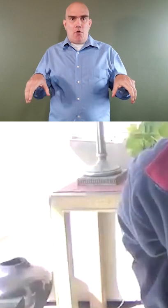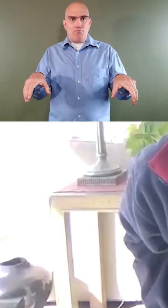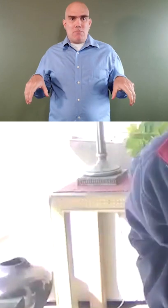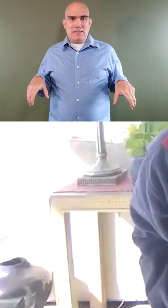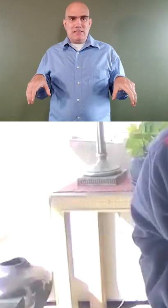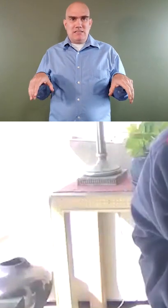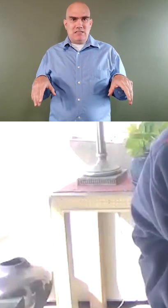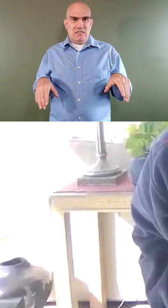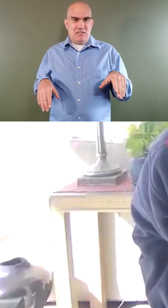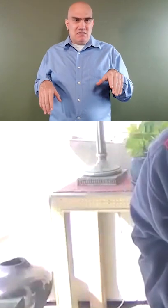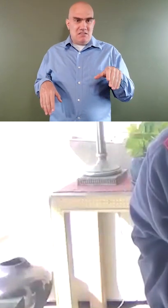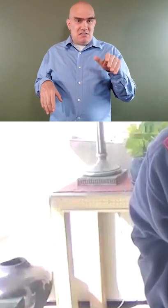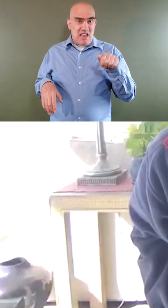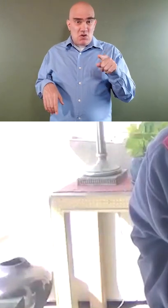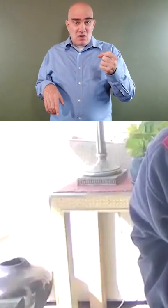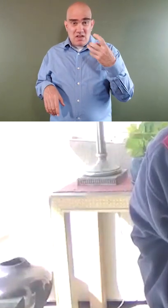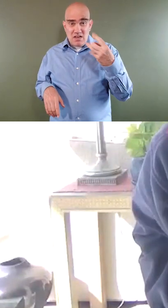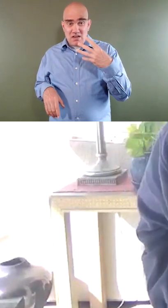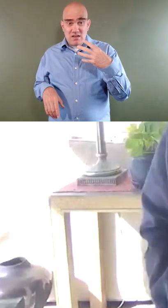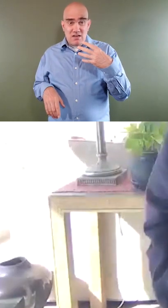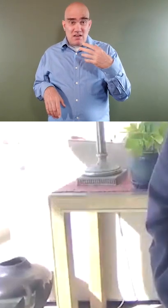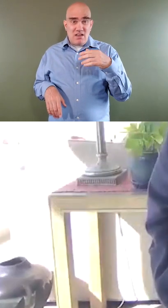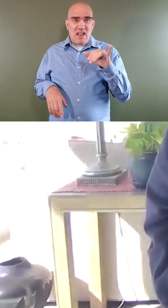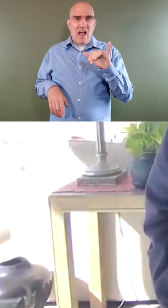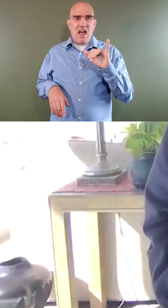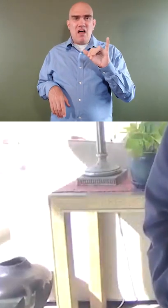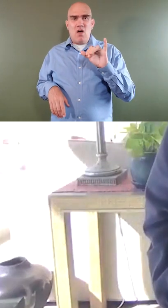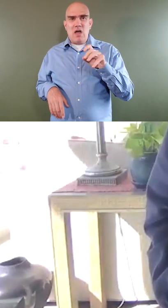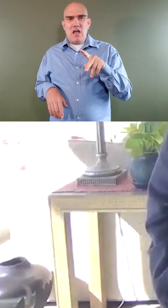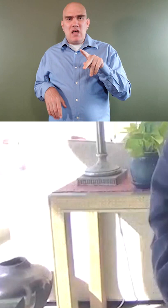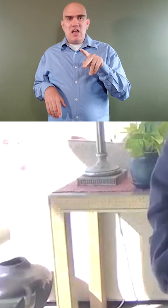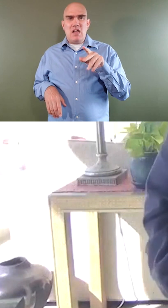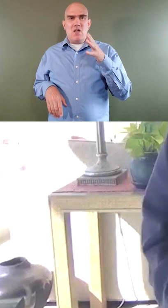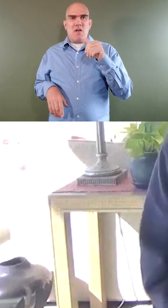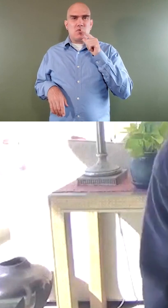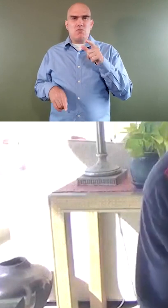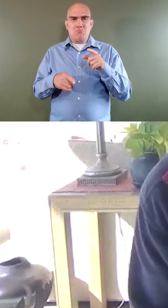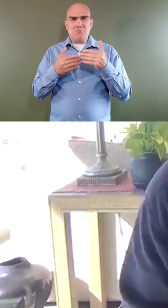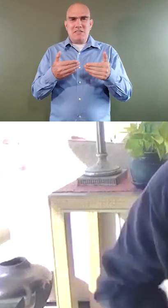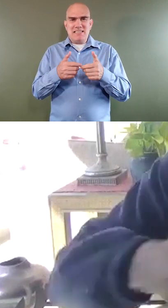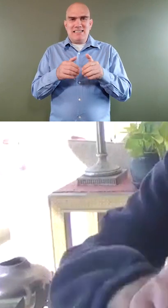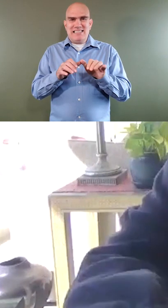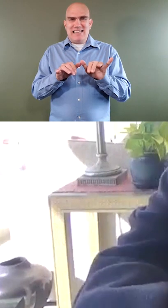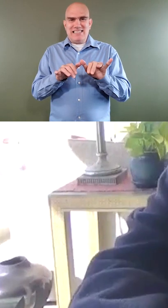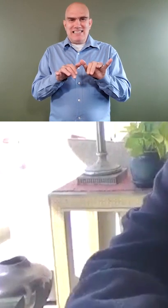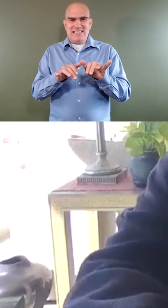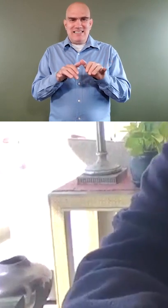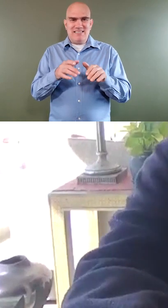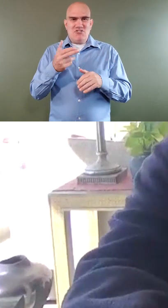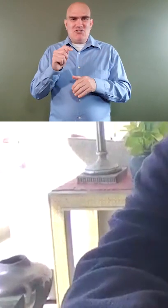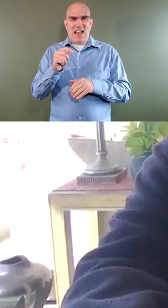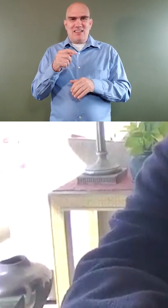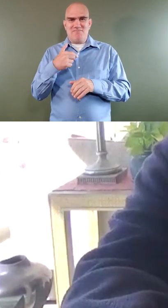Can I get a verbal, yeah, just, why don't you text, why don't you chat me up and